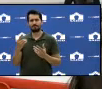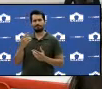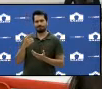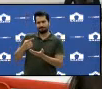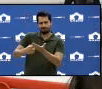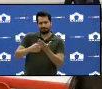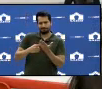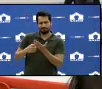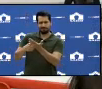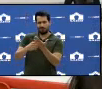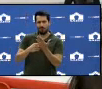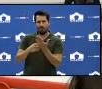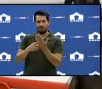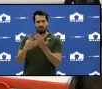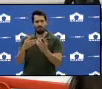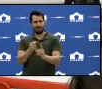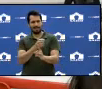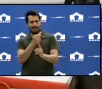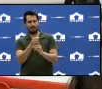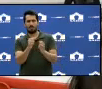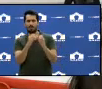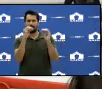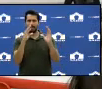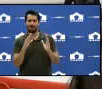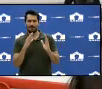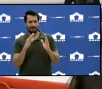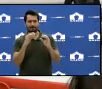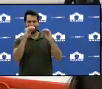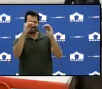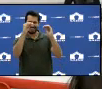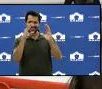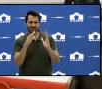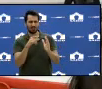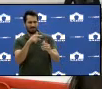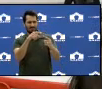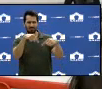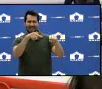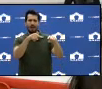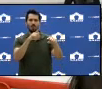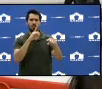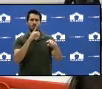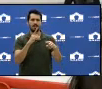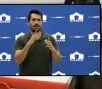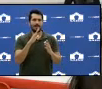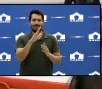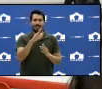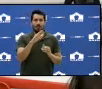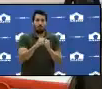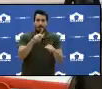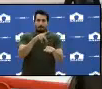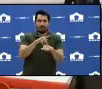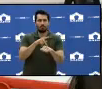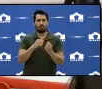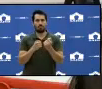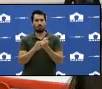that this will have on our teacher and in our classroom. The teachers are the ones who really, with their principal and all the support